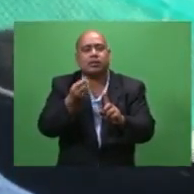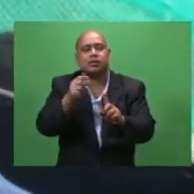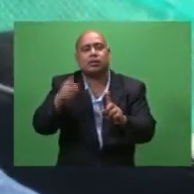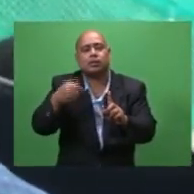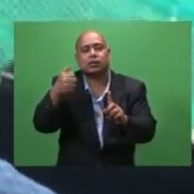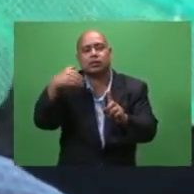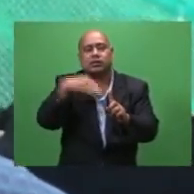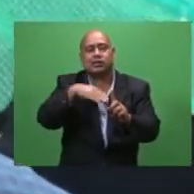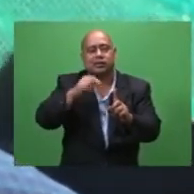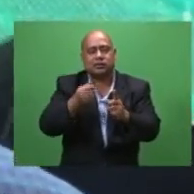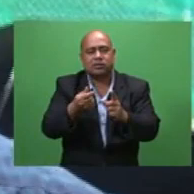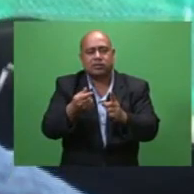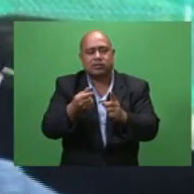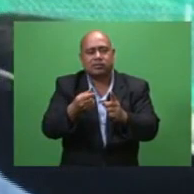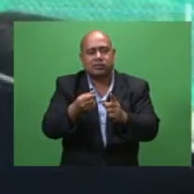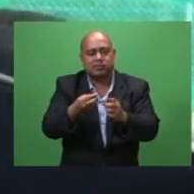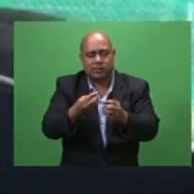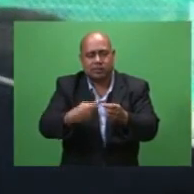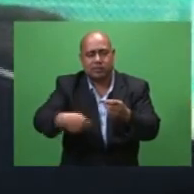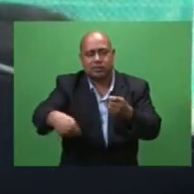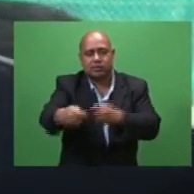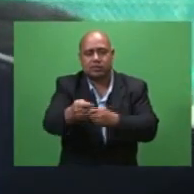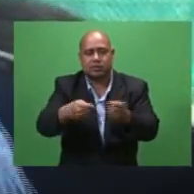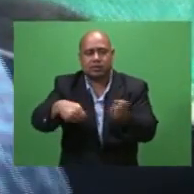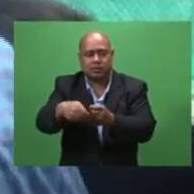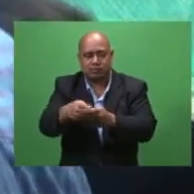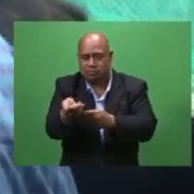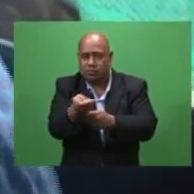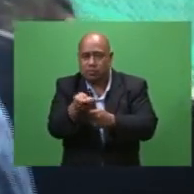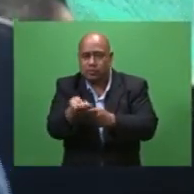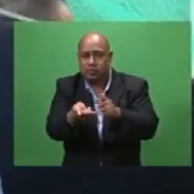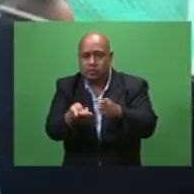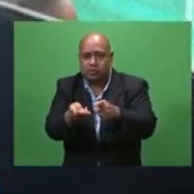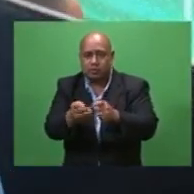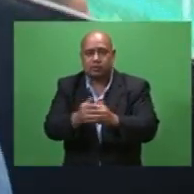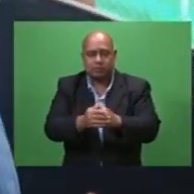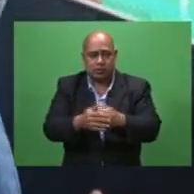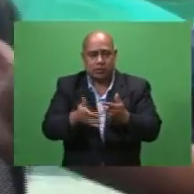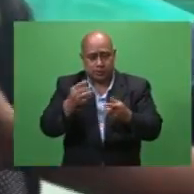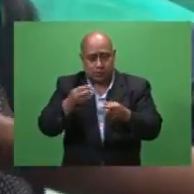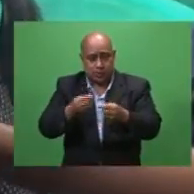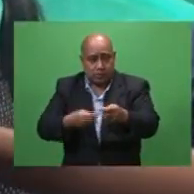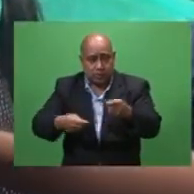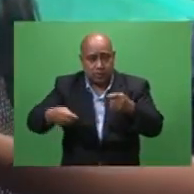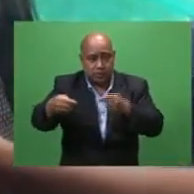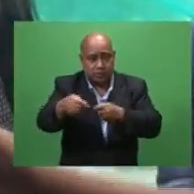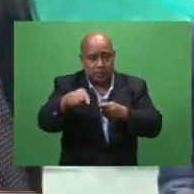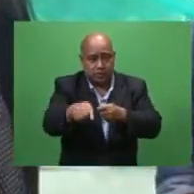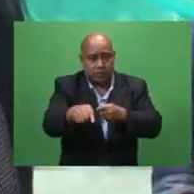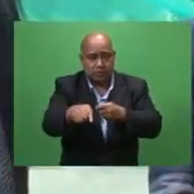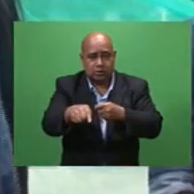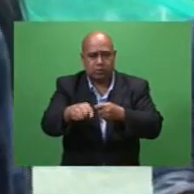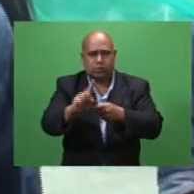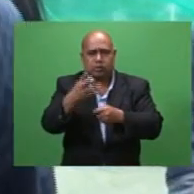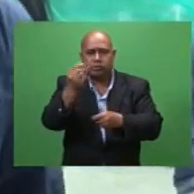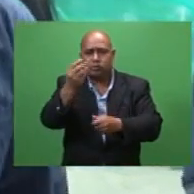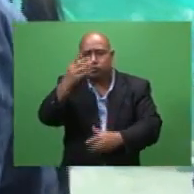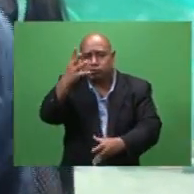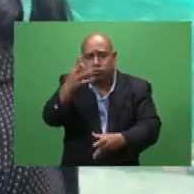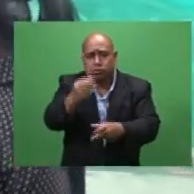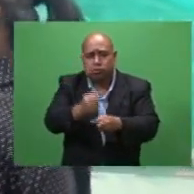$2,661 was exchanged between the two and Benivalu. The actions of all the accused are alleged to have caused a total loss of